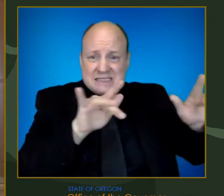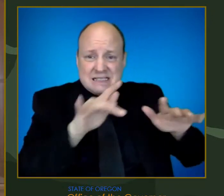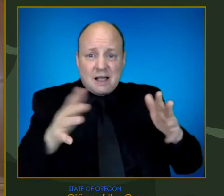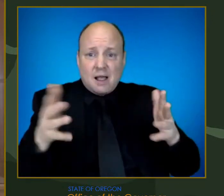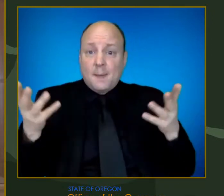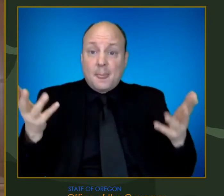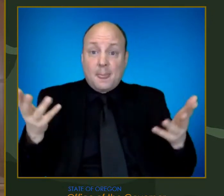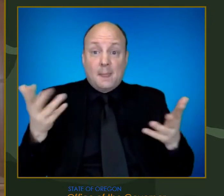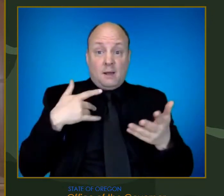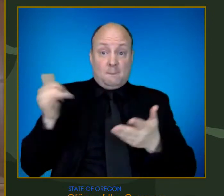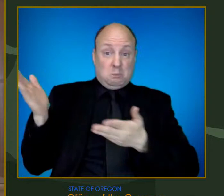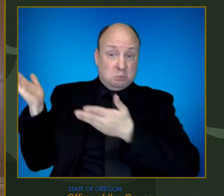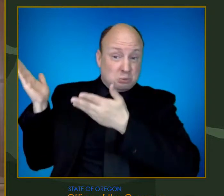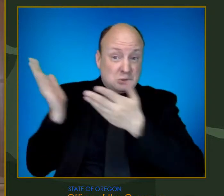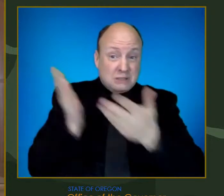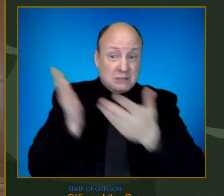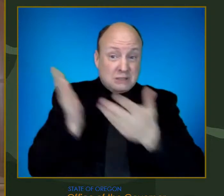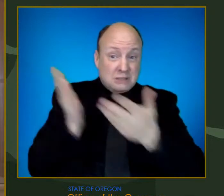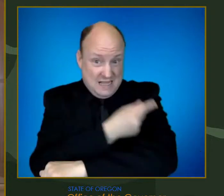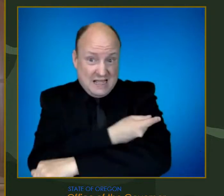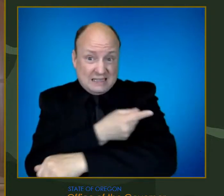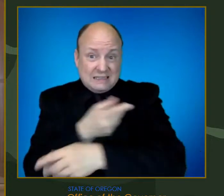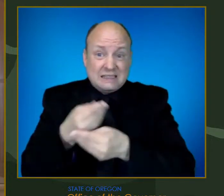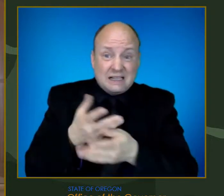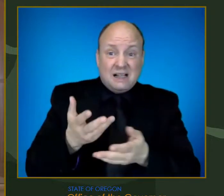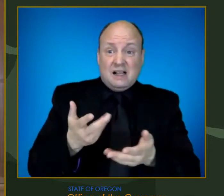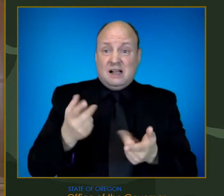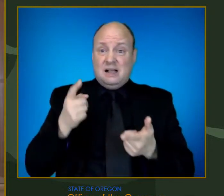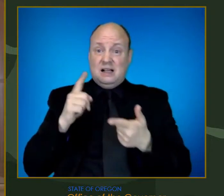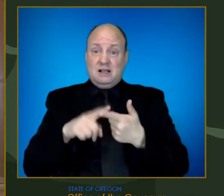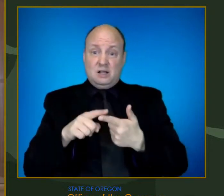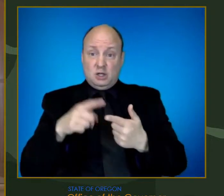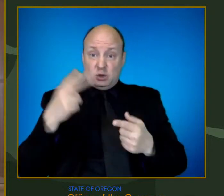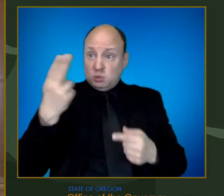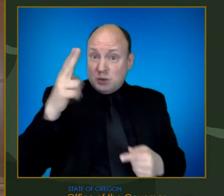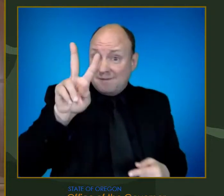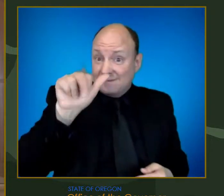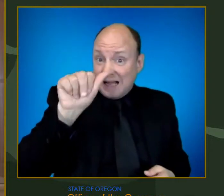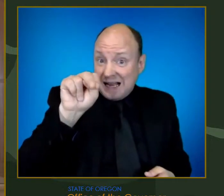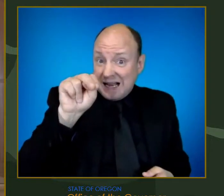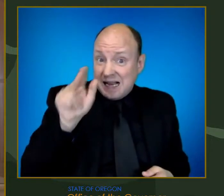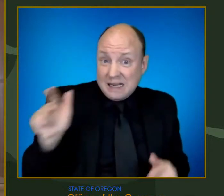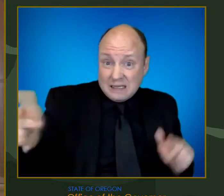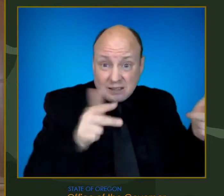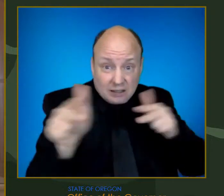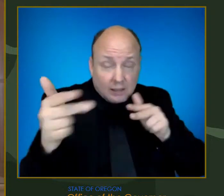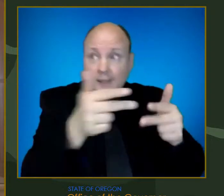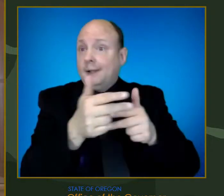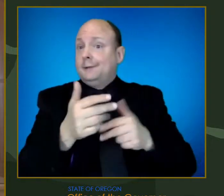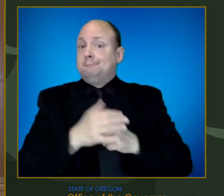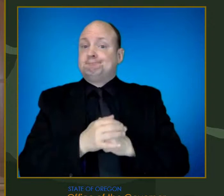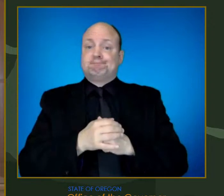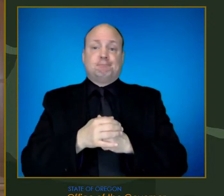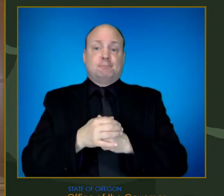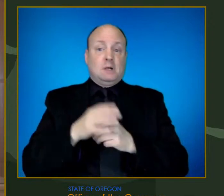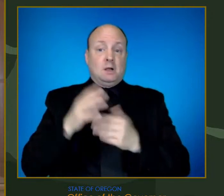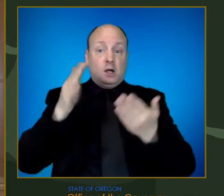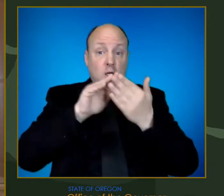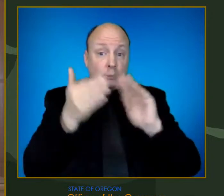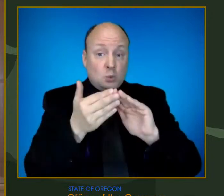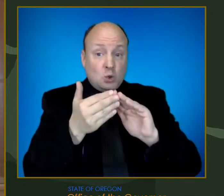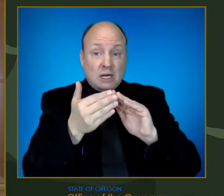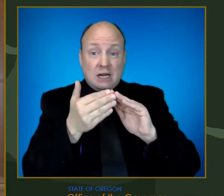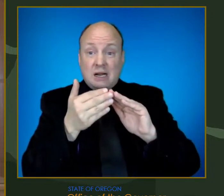the neighborhoods via vans, to working with community-based organizations,